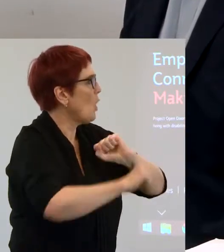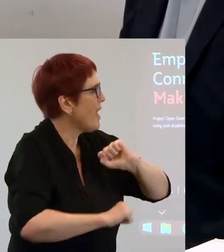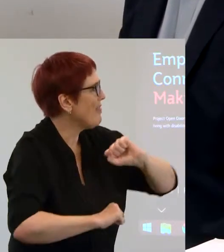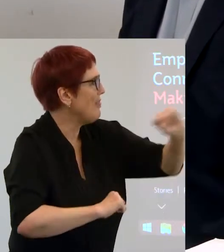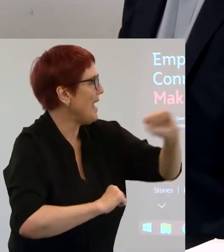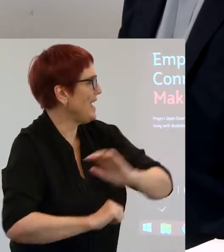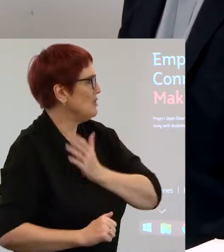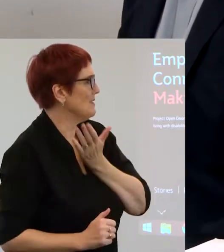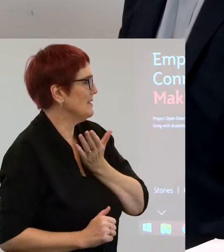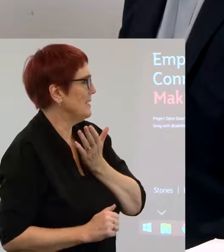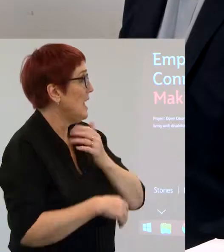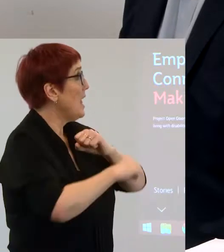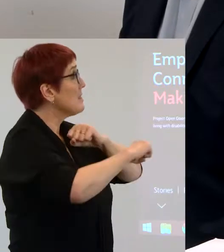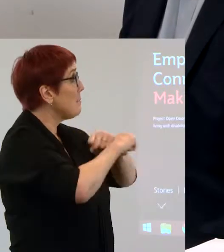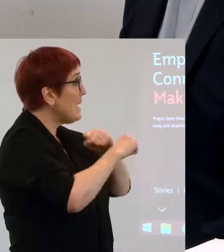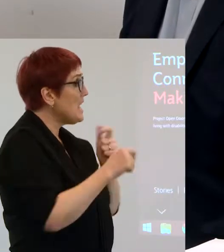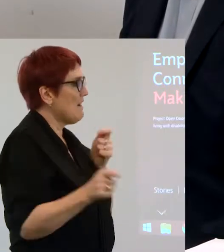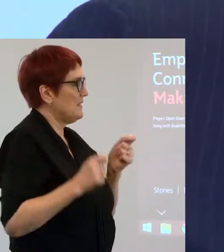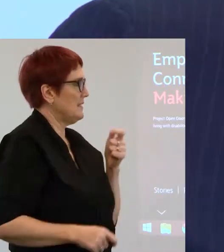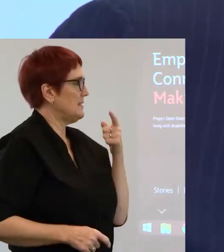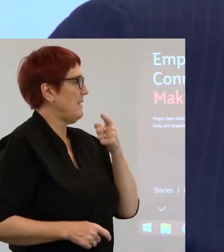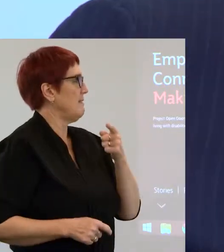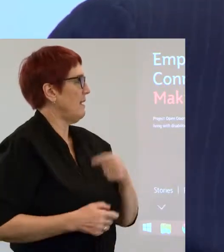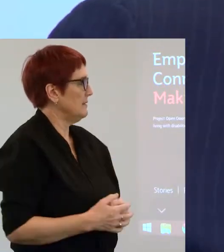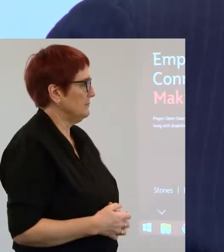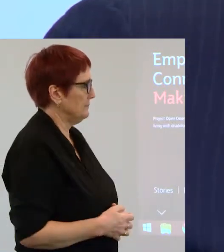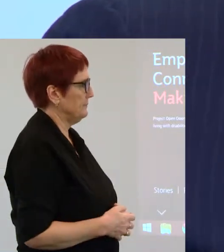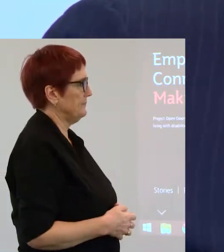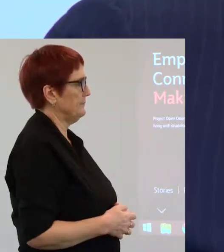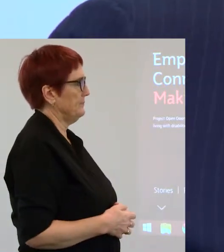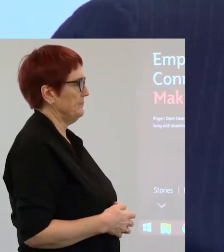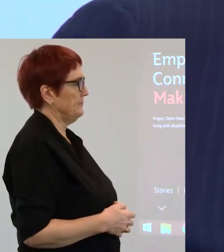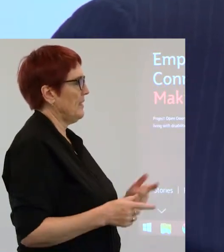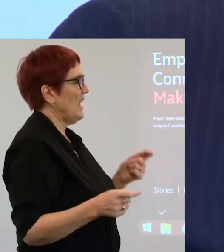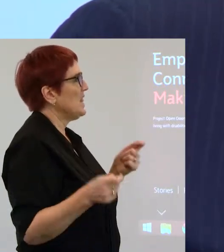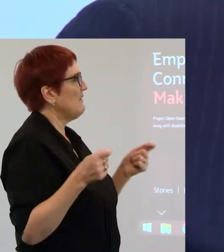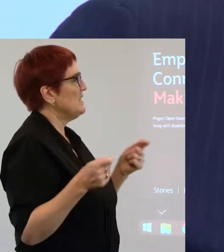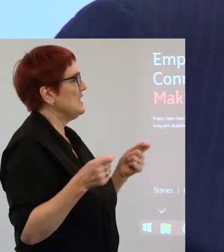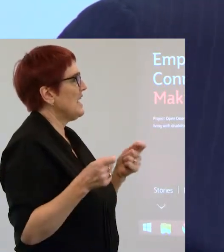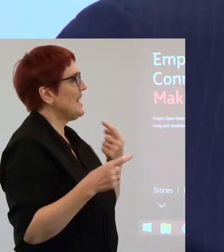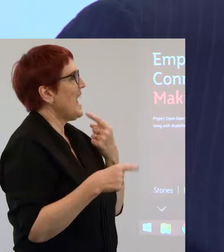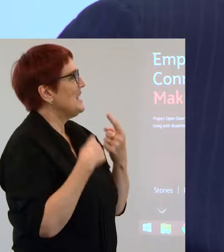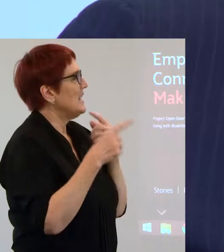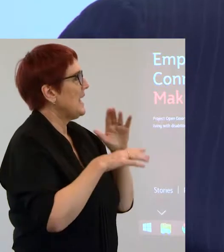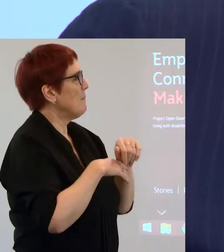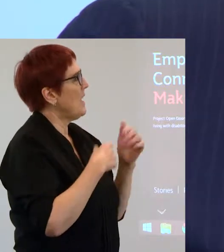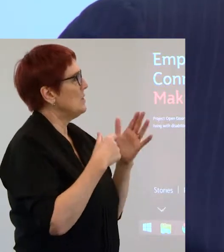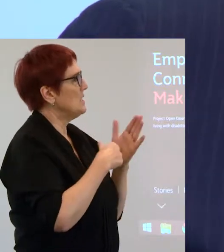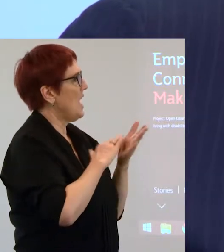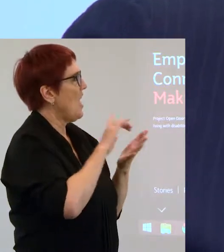interests. And the media is a facilitator of that telling of the other,